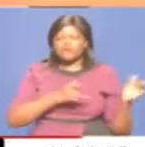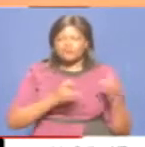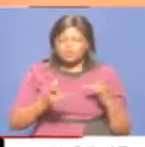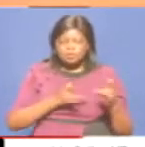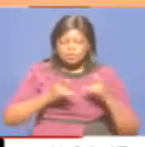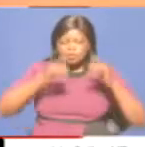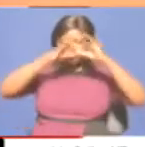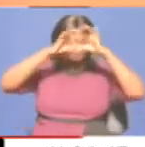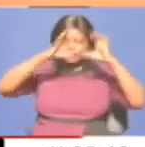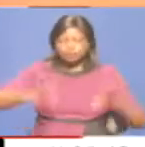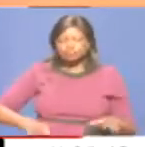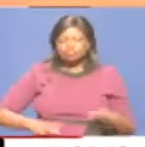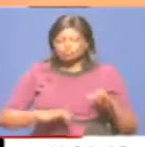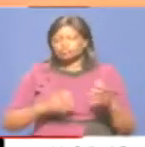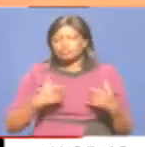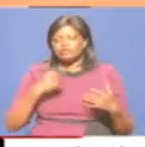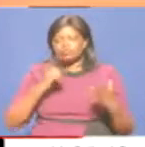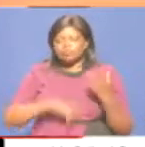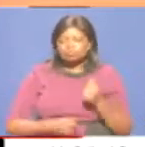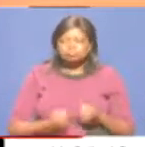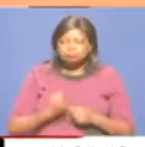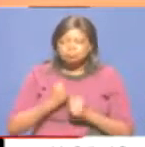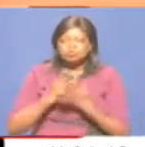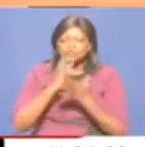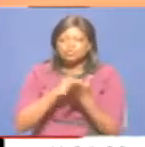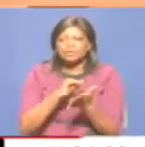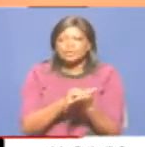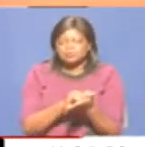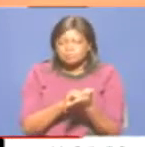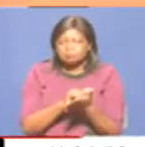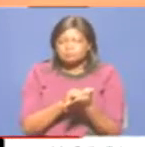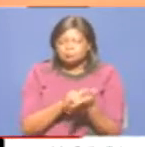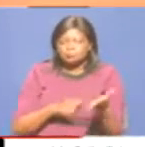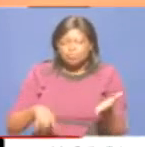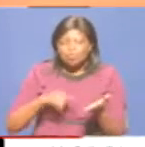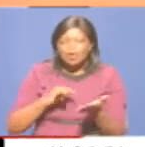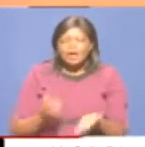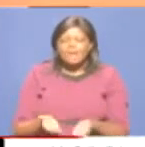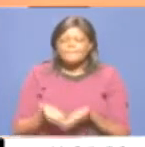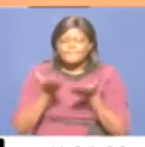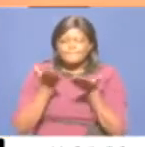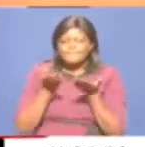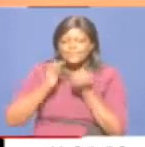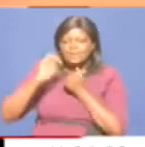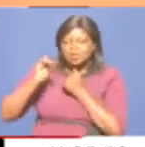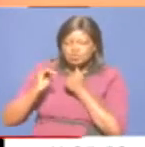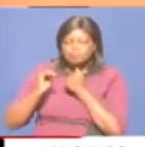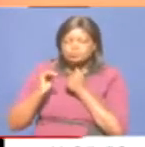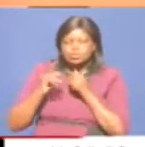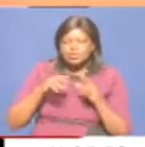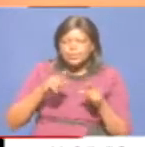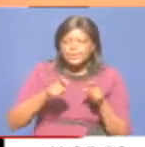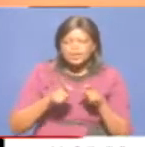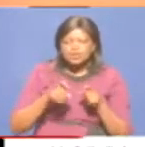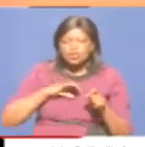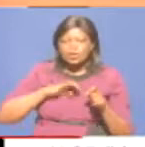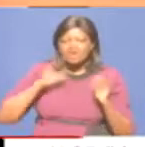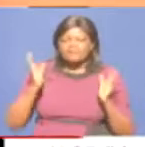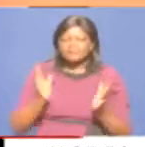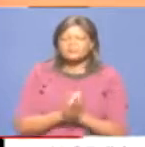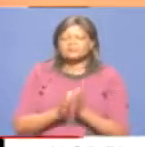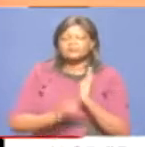of the objects of devolution was to ensure that we enable the counties manage their own affairs and their development.